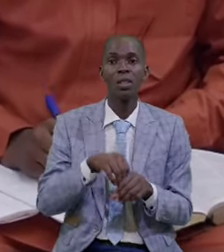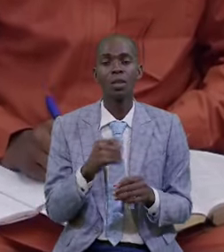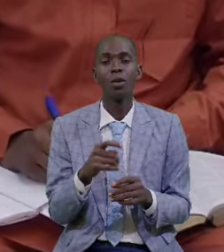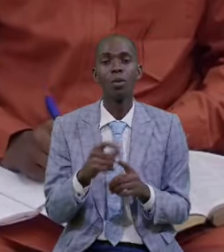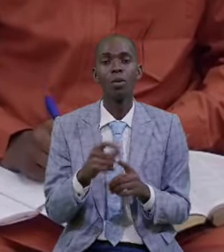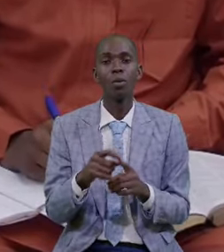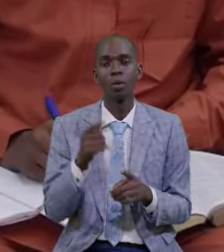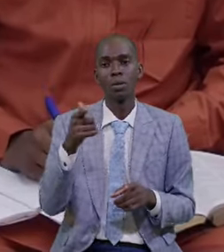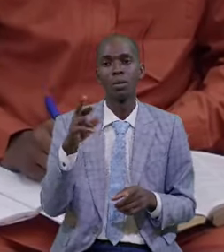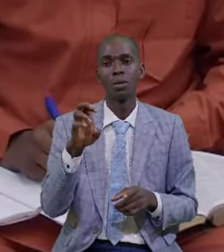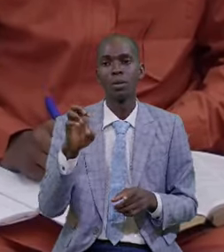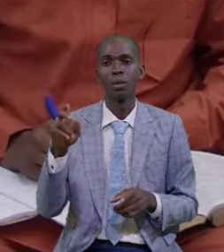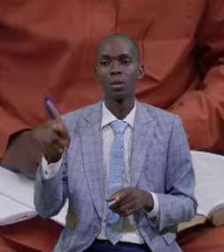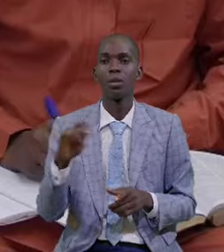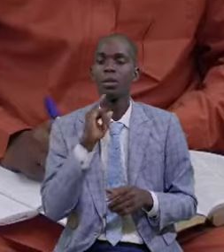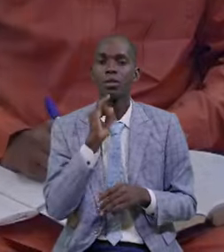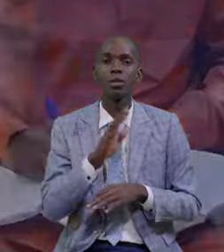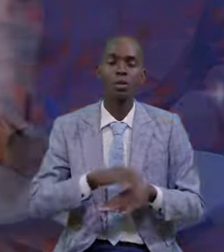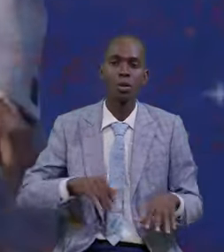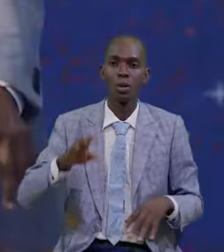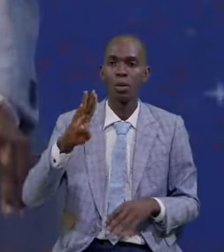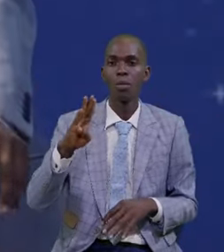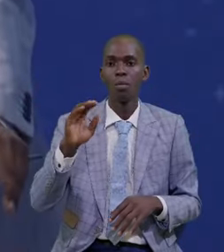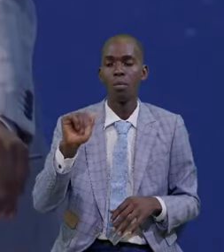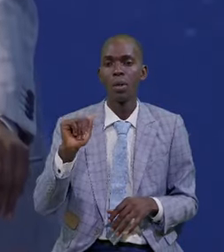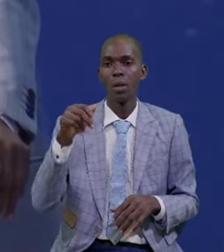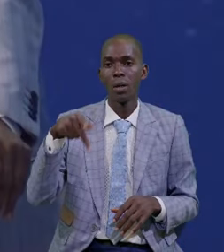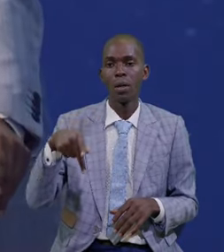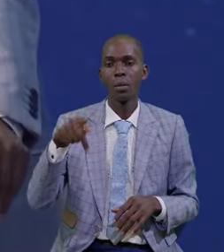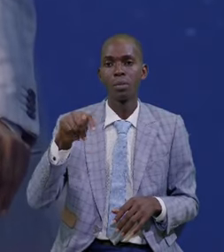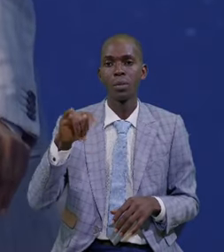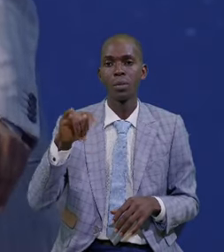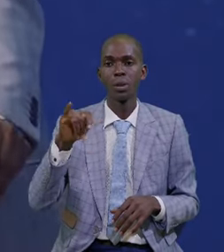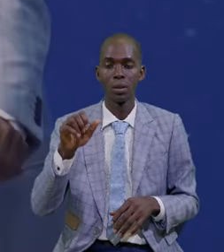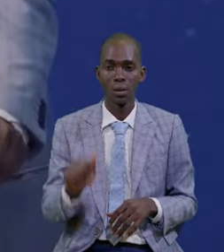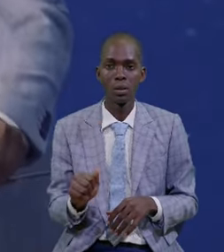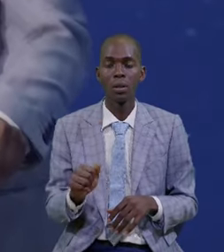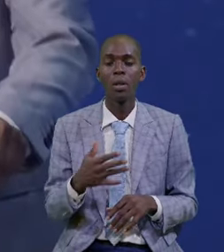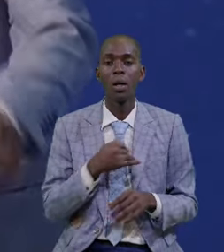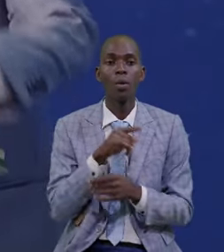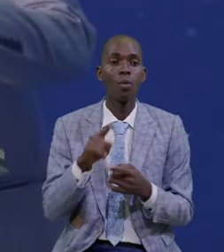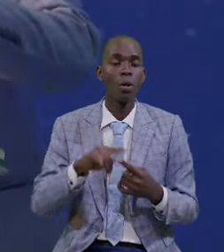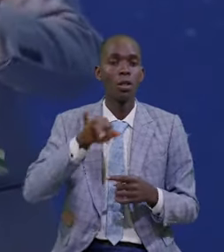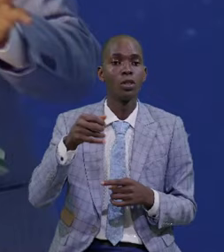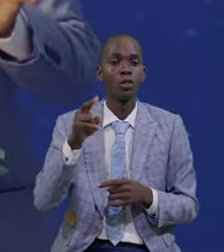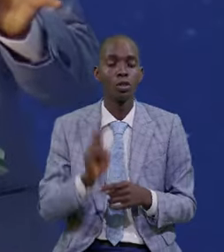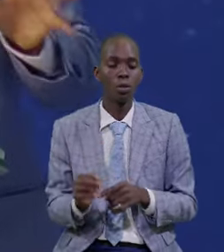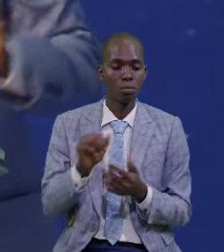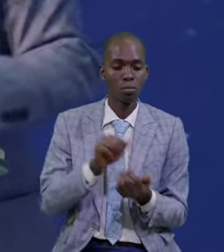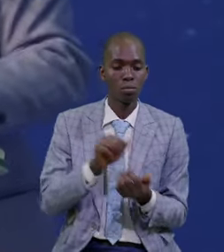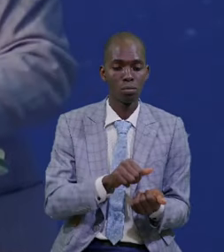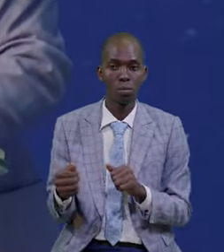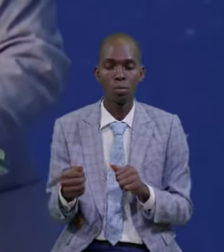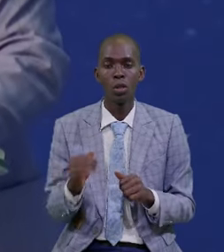baptizo. And it means when John baptized, he did not just sprinkle